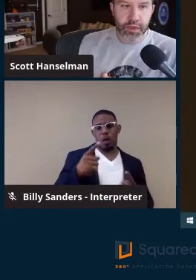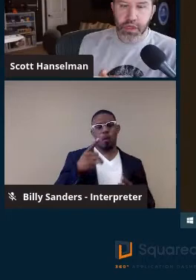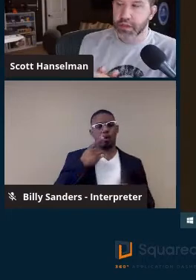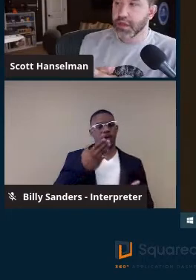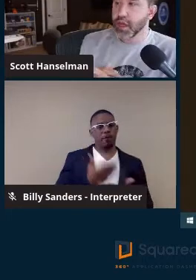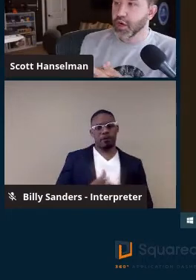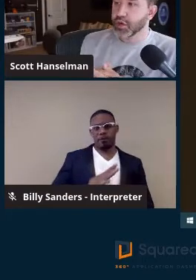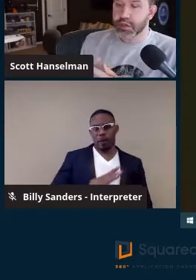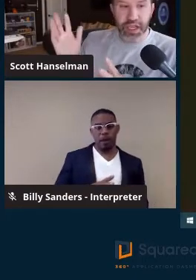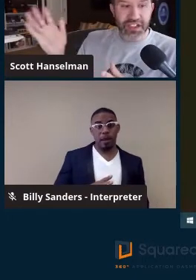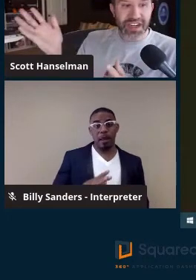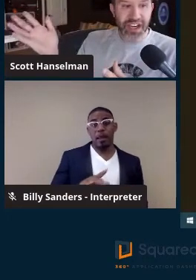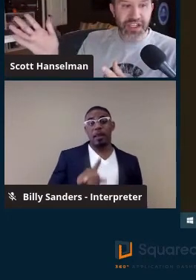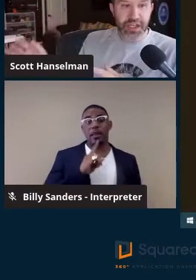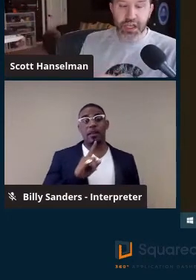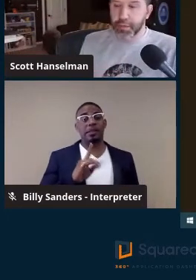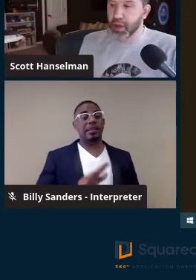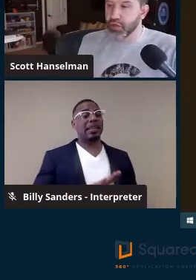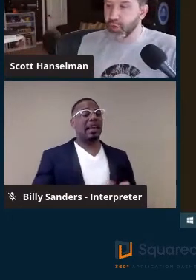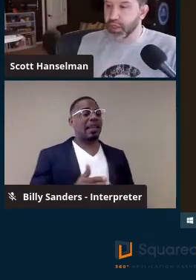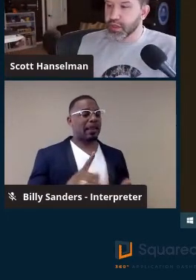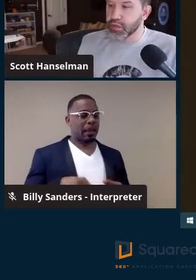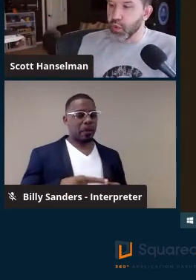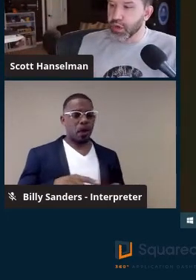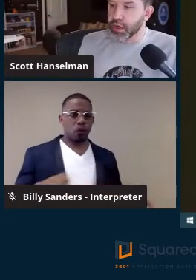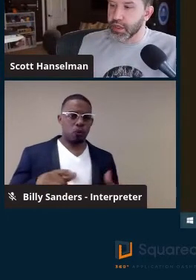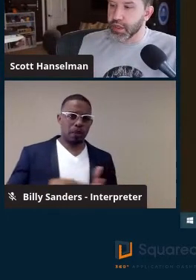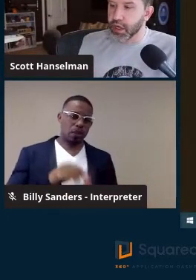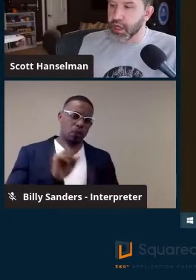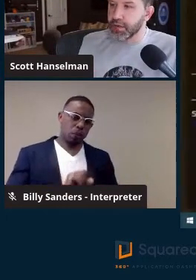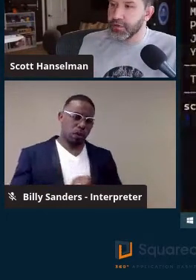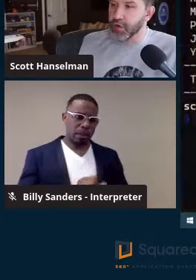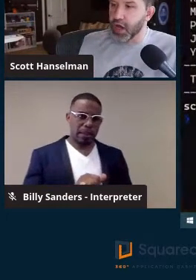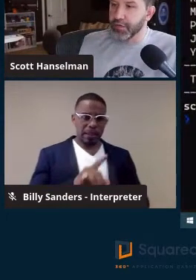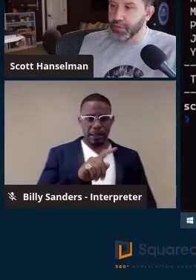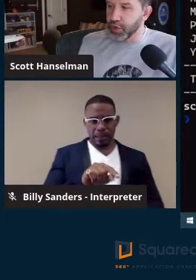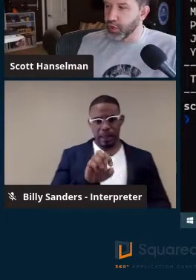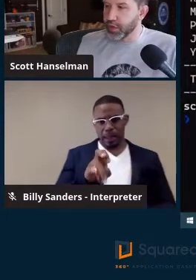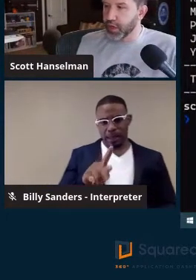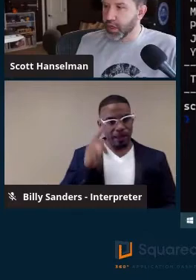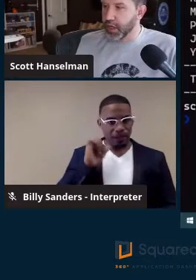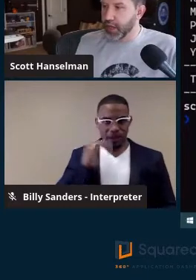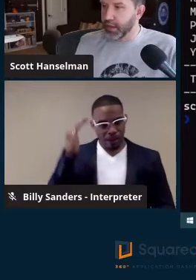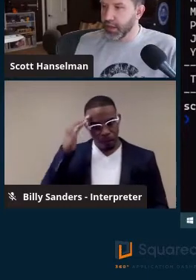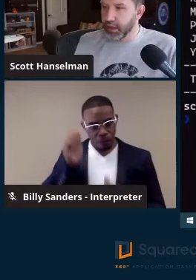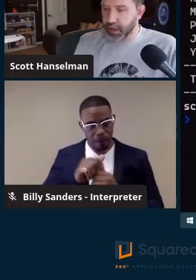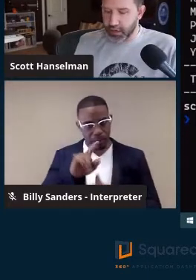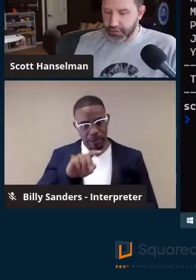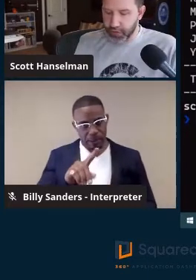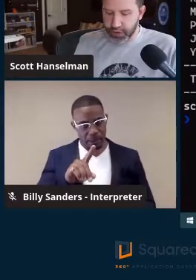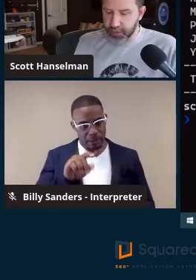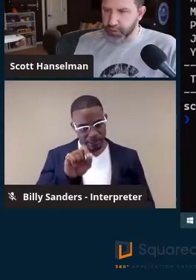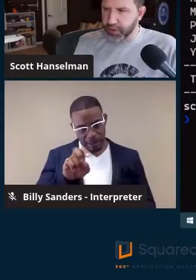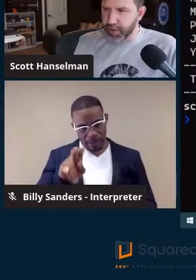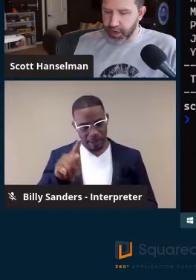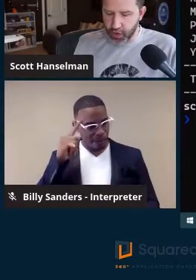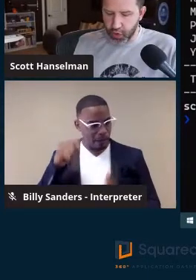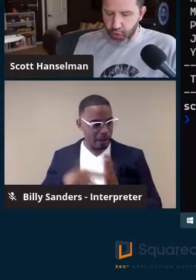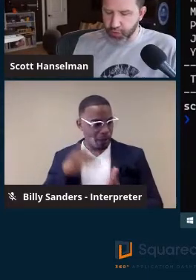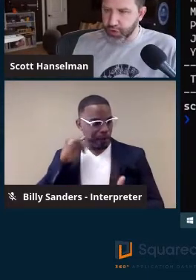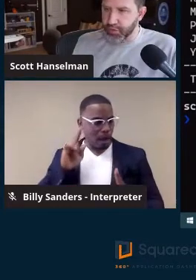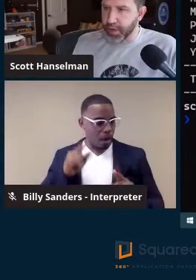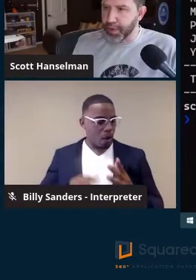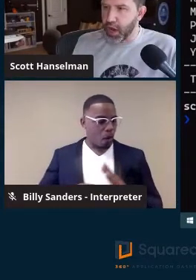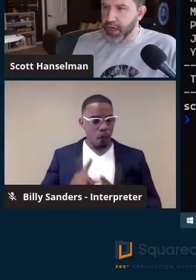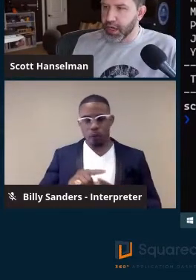fine. That's the nice thing about doing this work in .NET if you're not familiar with .NET. For example, if I go